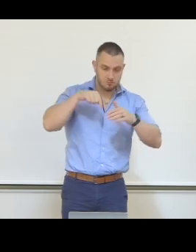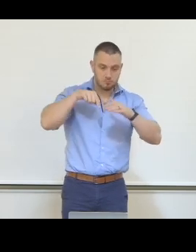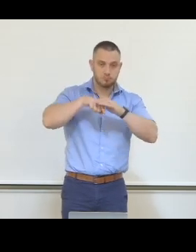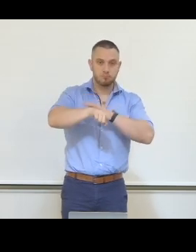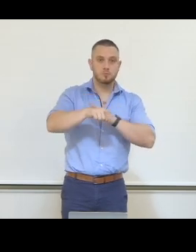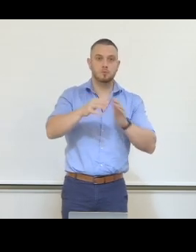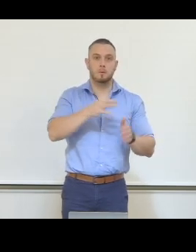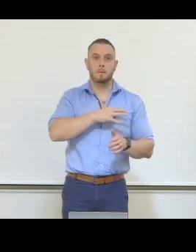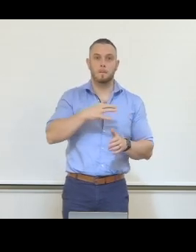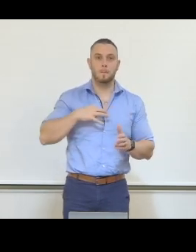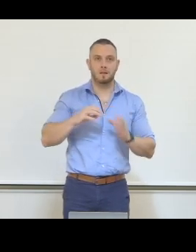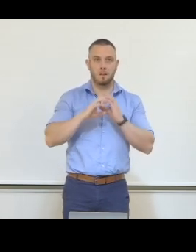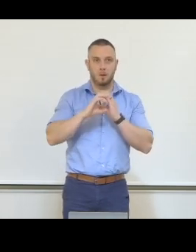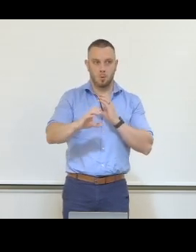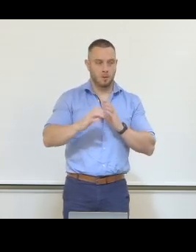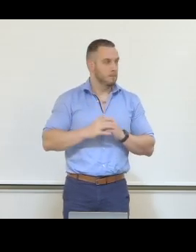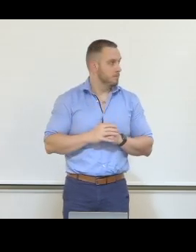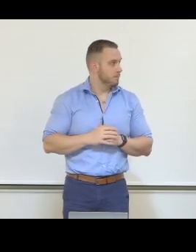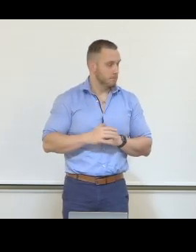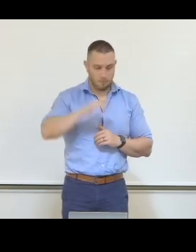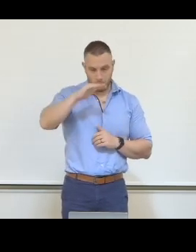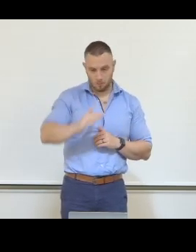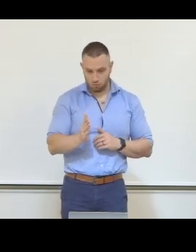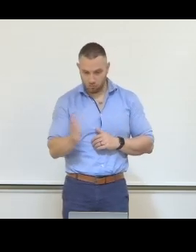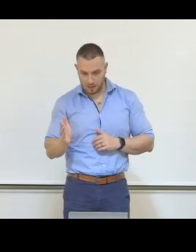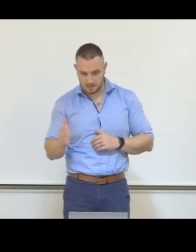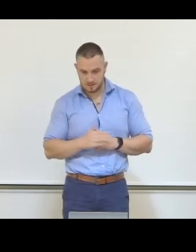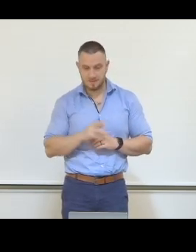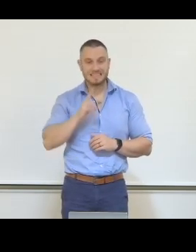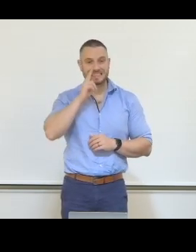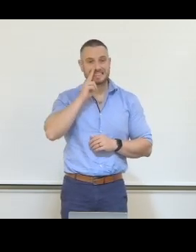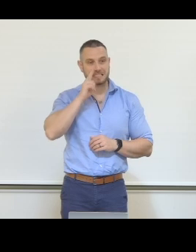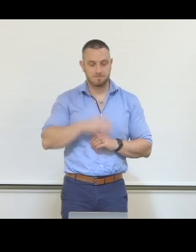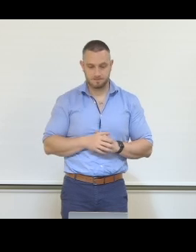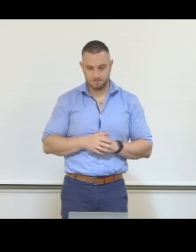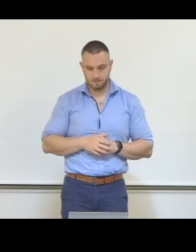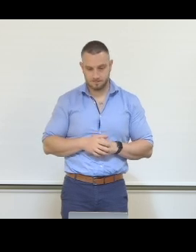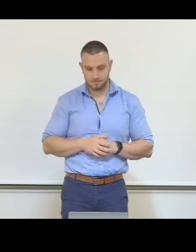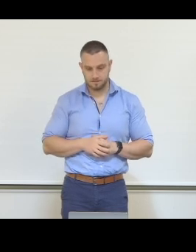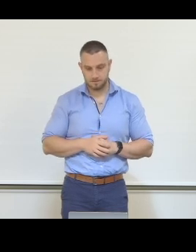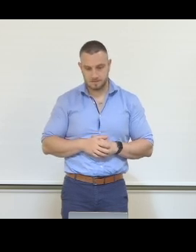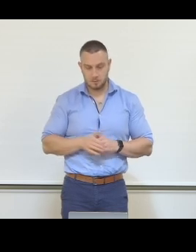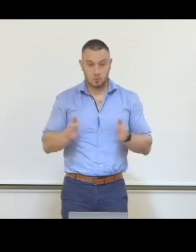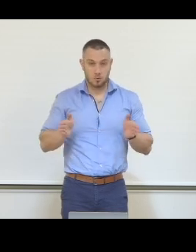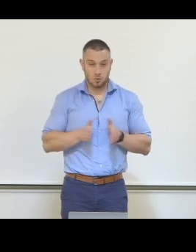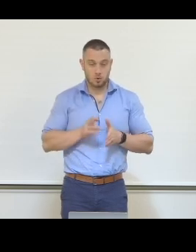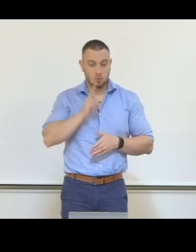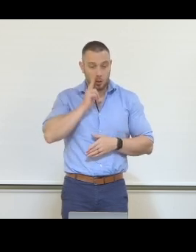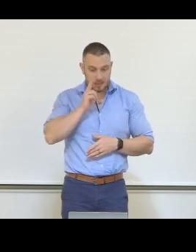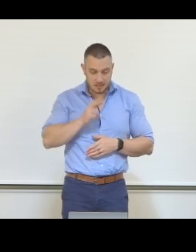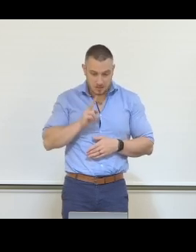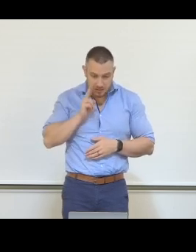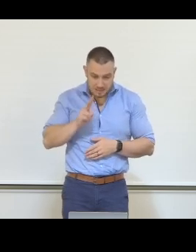module. And the bottom right is the kitchen, our small kitchen. And you can